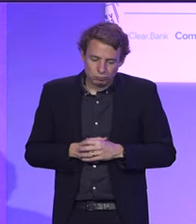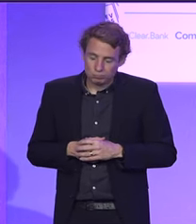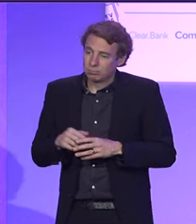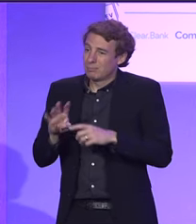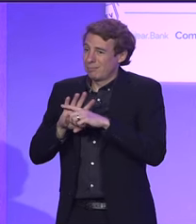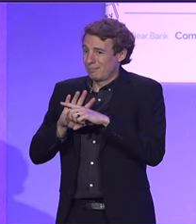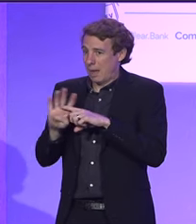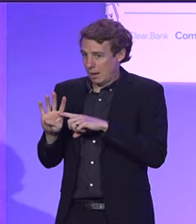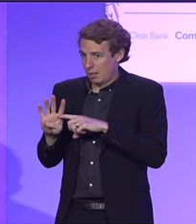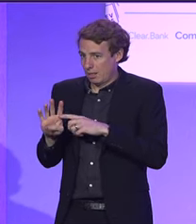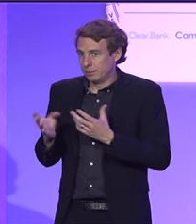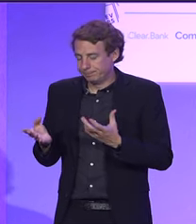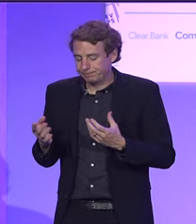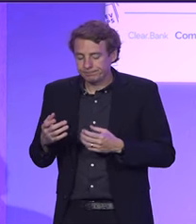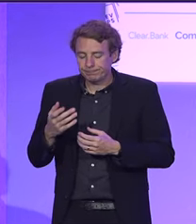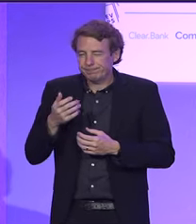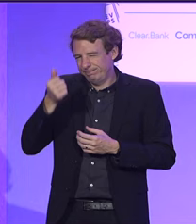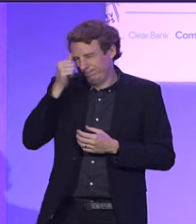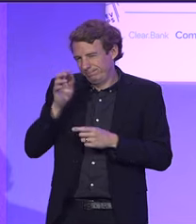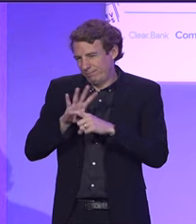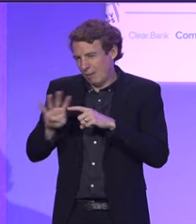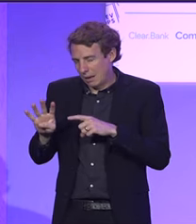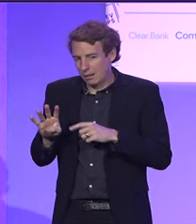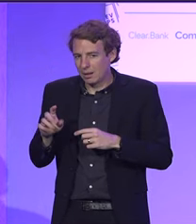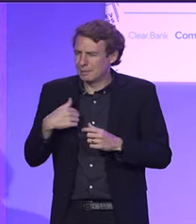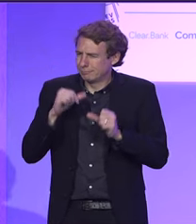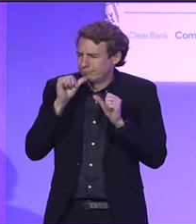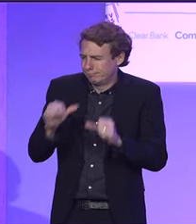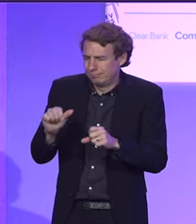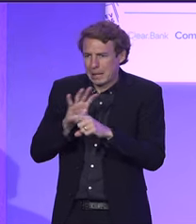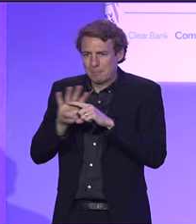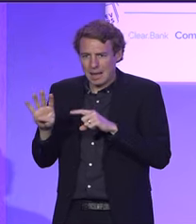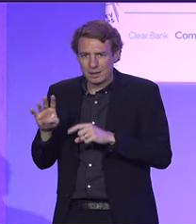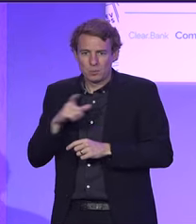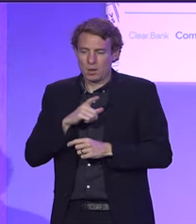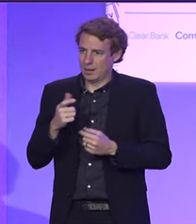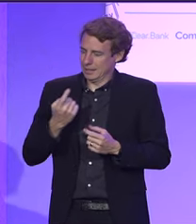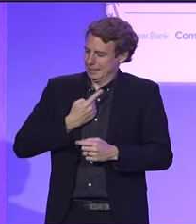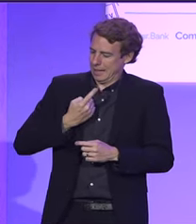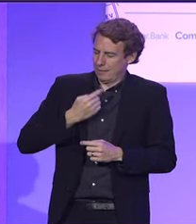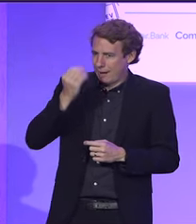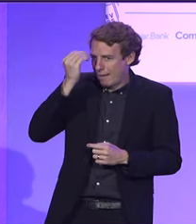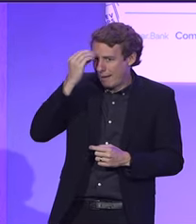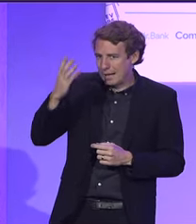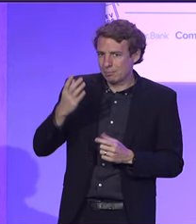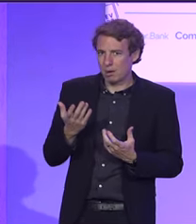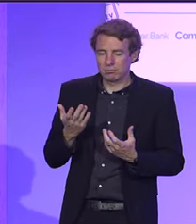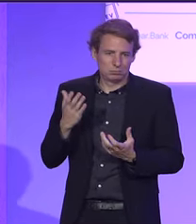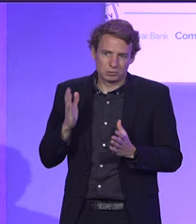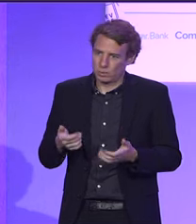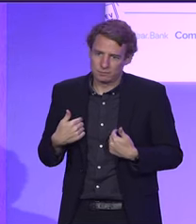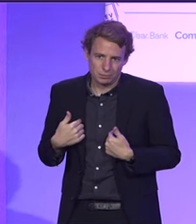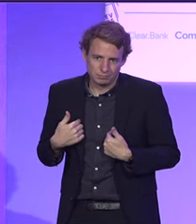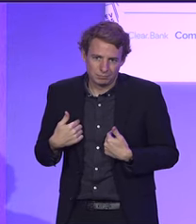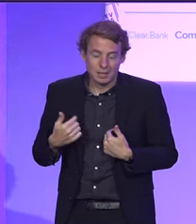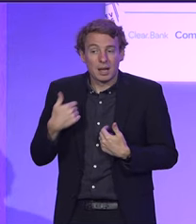we've all heard about what a panel is, but the reason why I love panels is I don't actually have to be the expert. I'm asking the questions, but I can